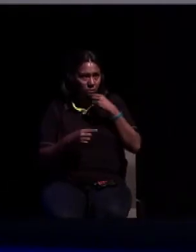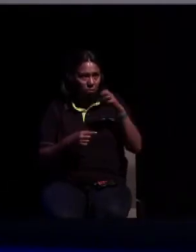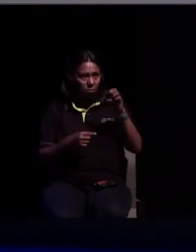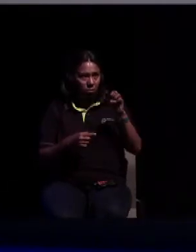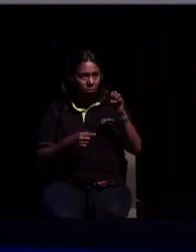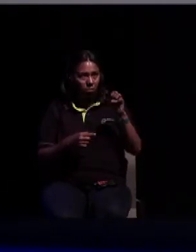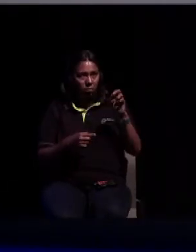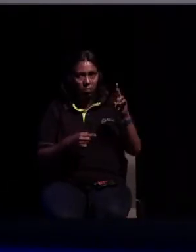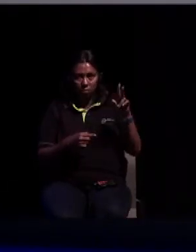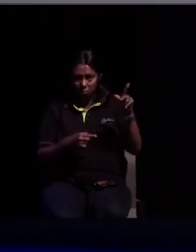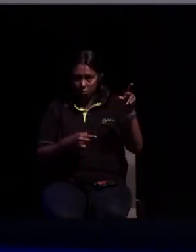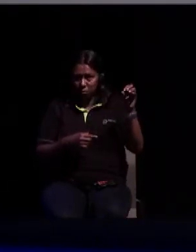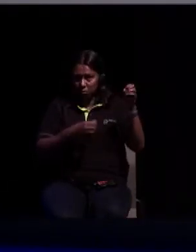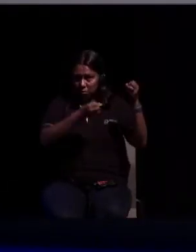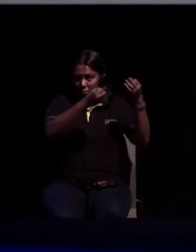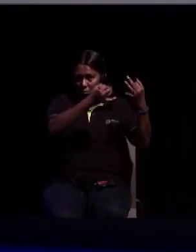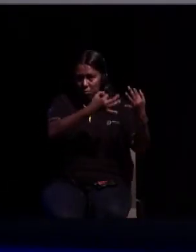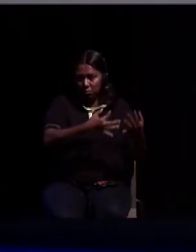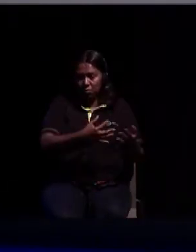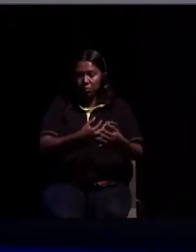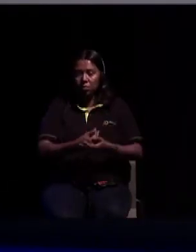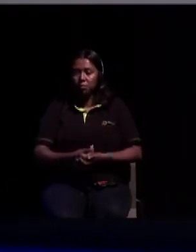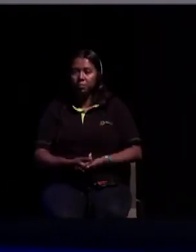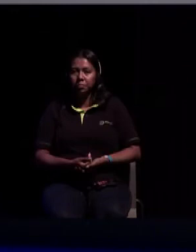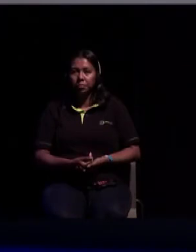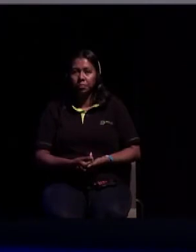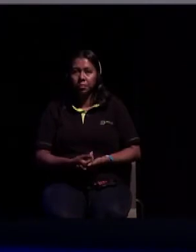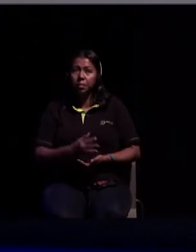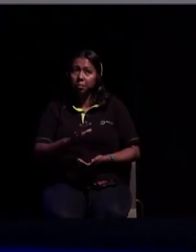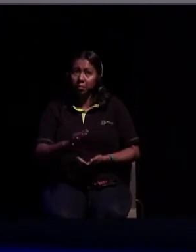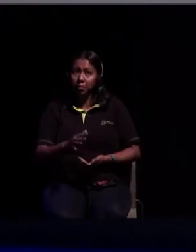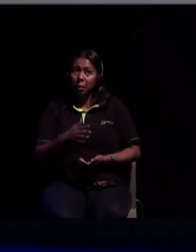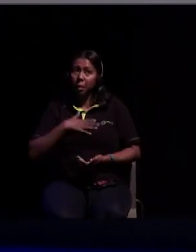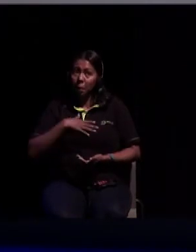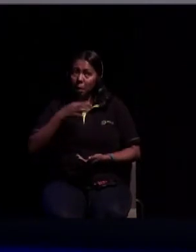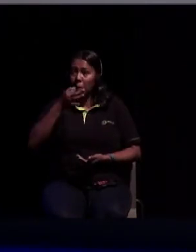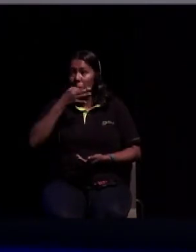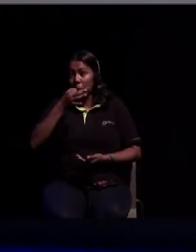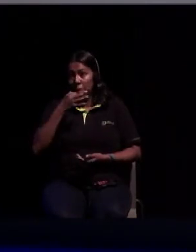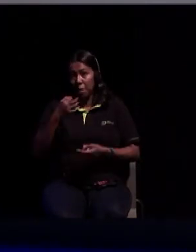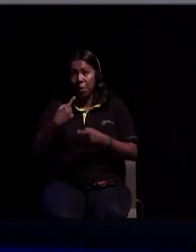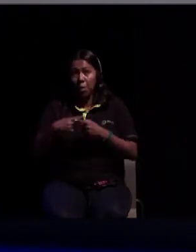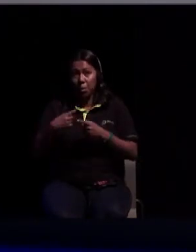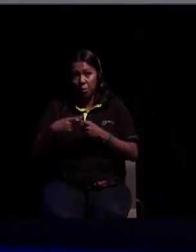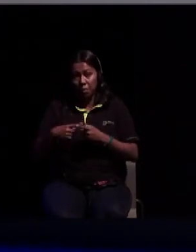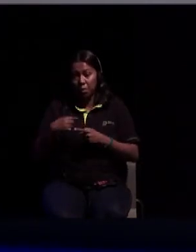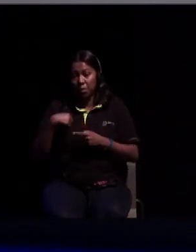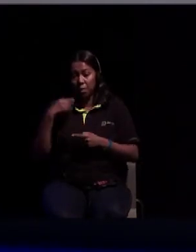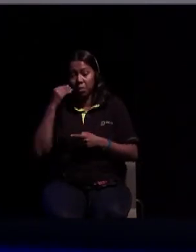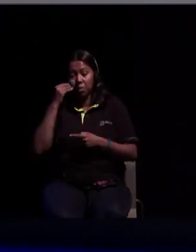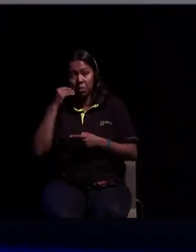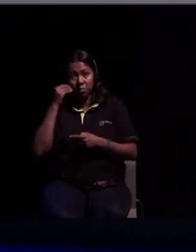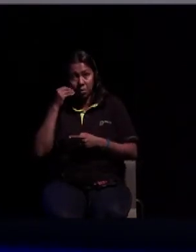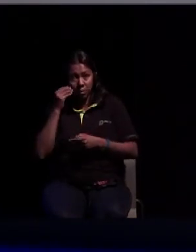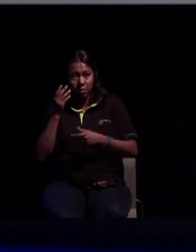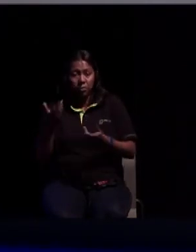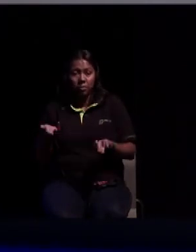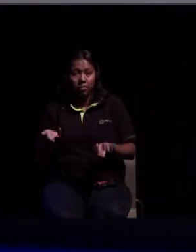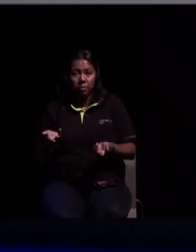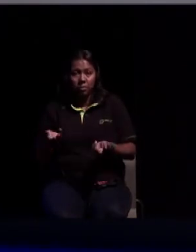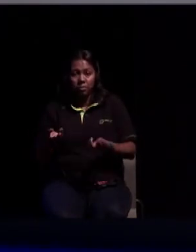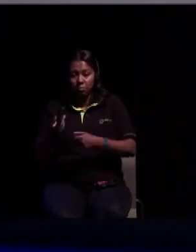view might come from the fact that I've lived in developed countries. I'm an American-born and Australian